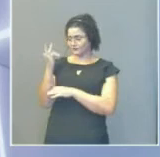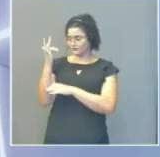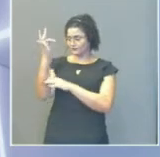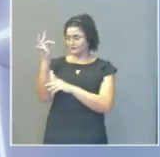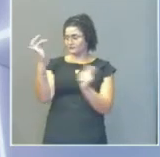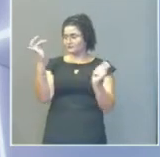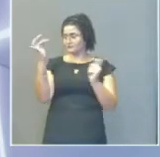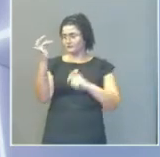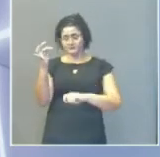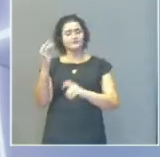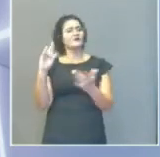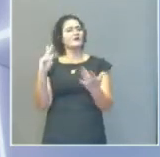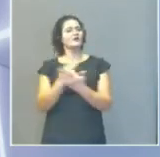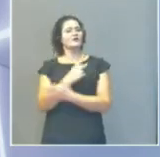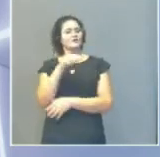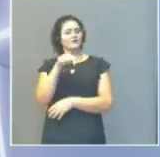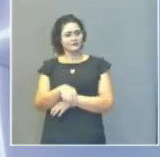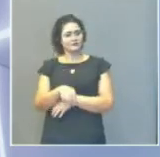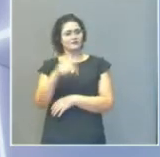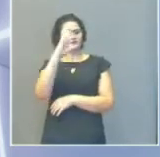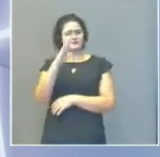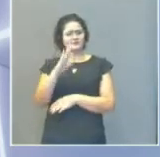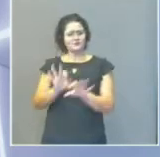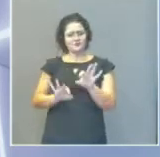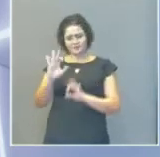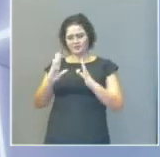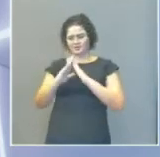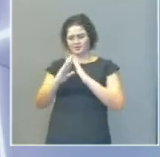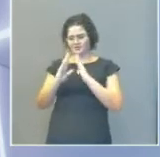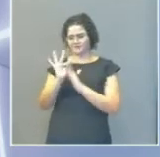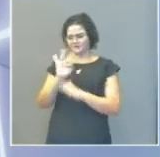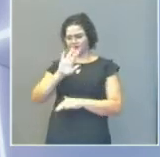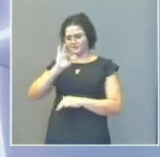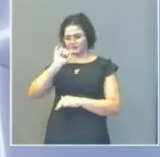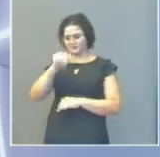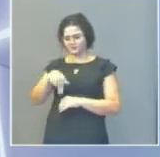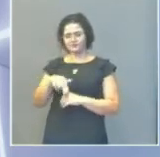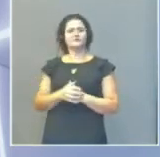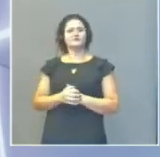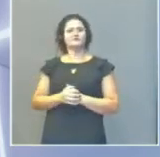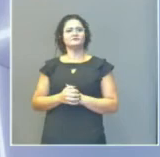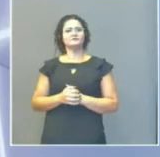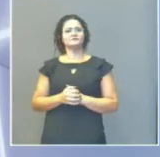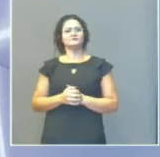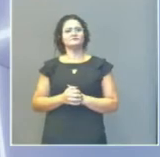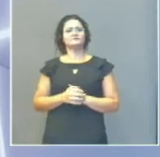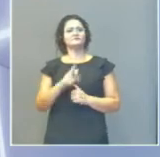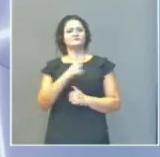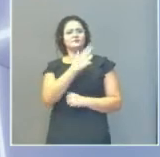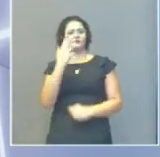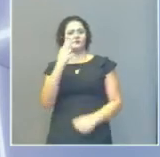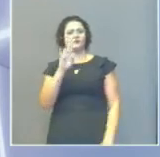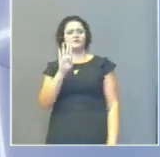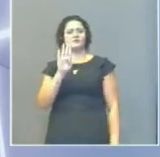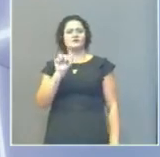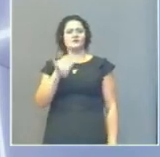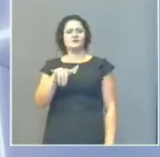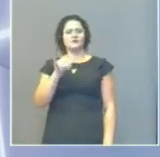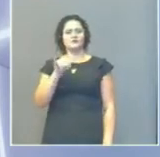Brazil, organized by Casa Firjan. My name is Bayo Akomolafe,